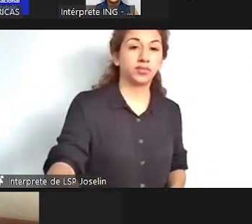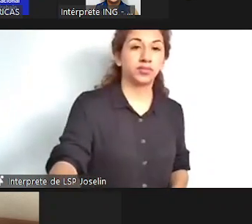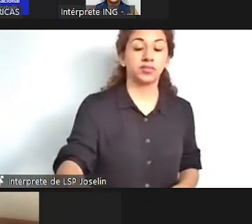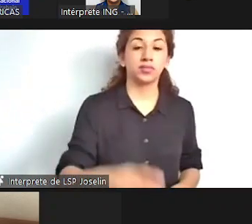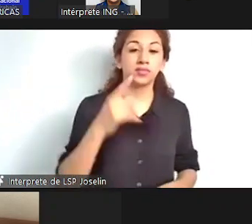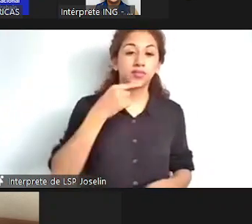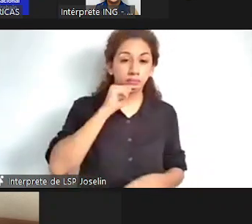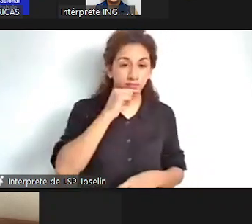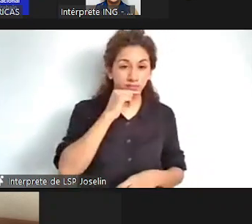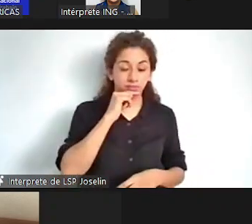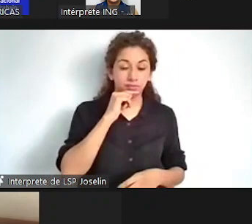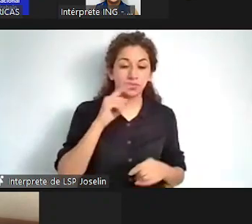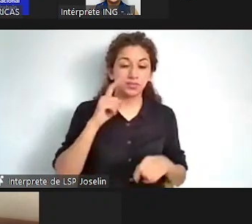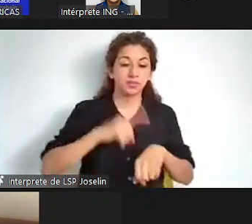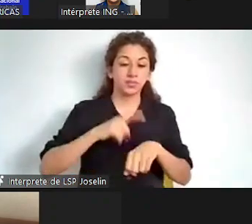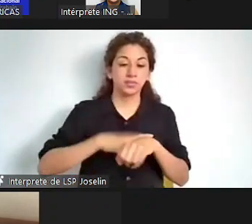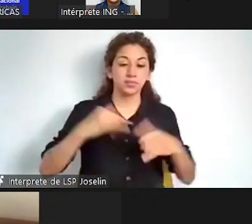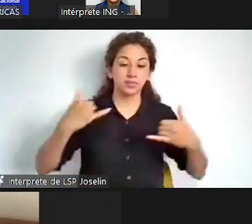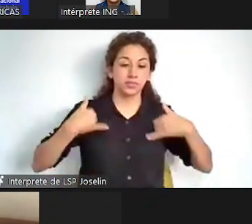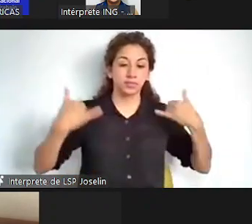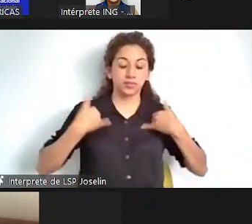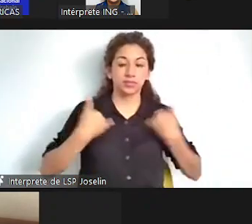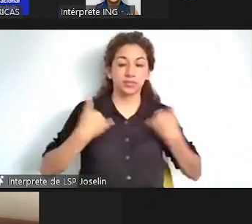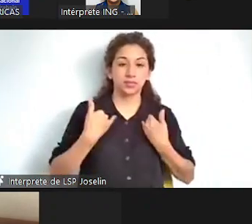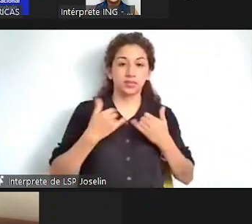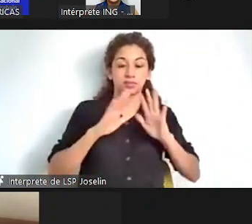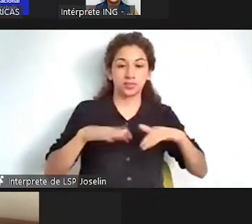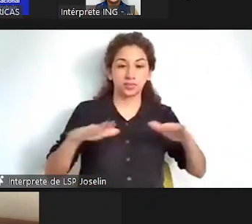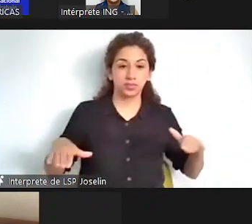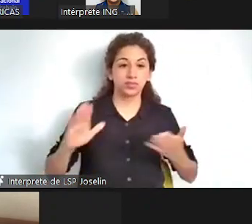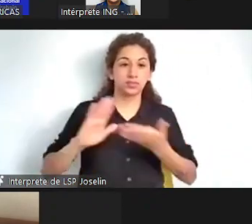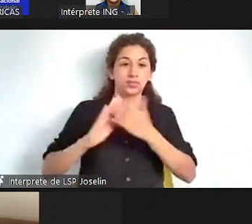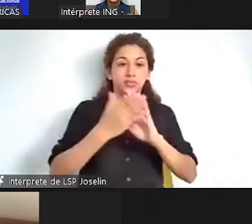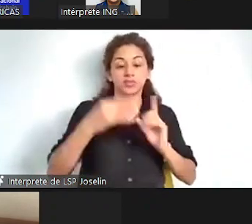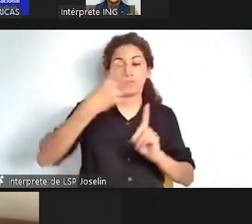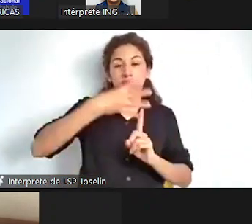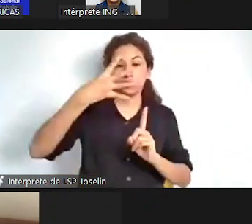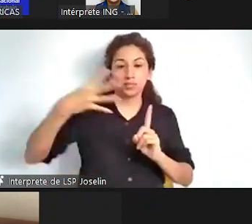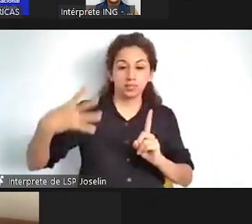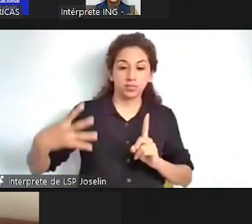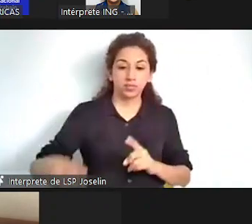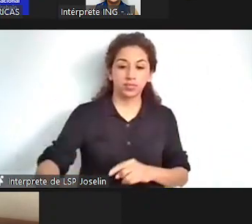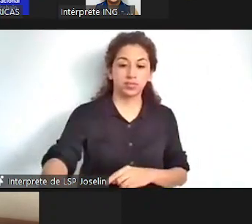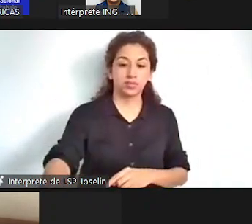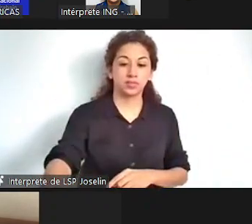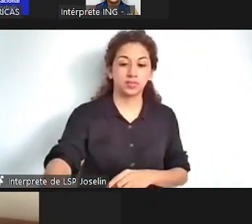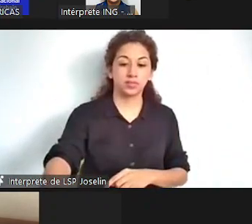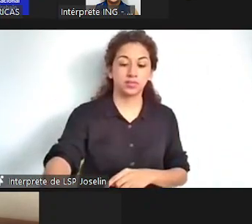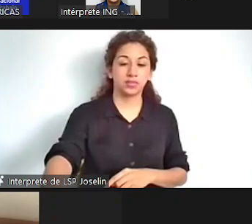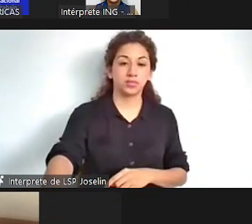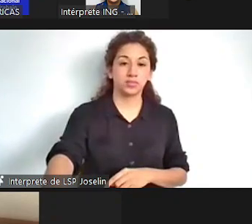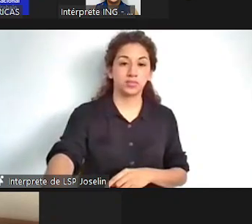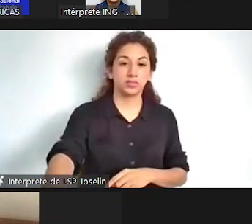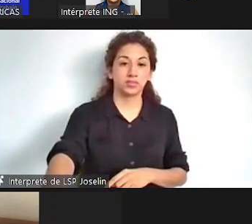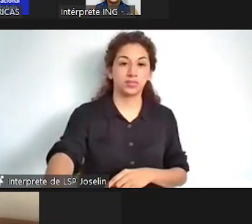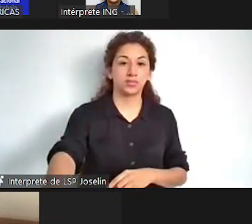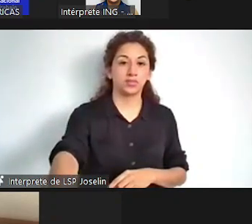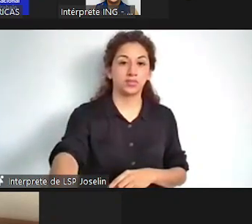women working teenagers a lgbtq populations